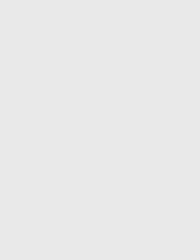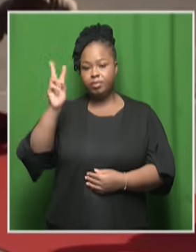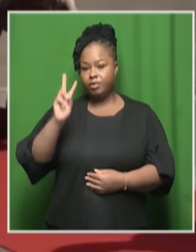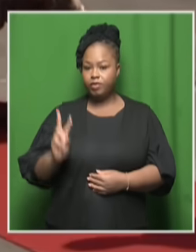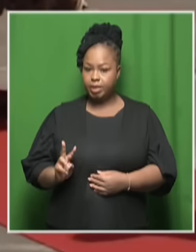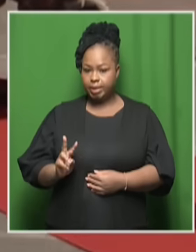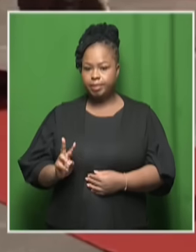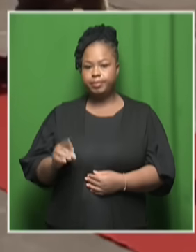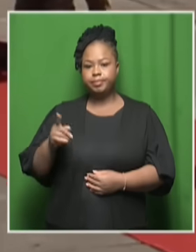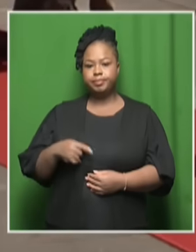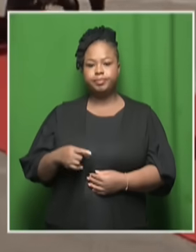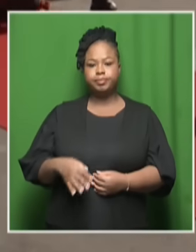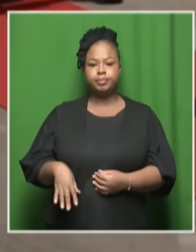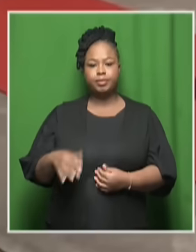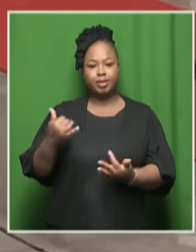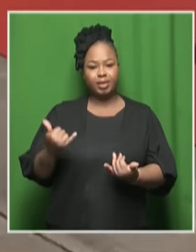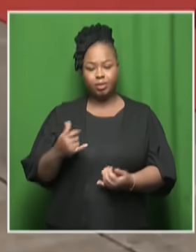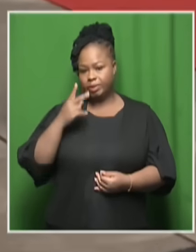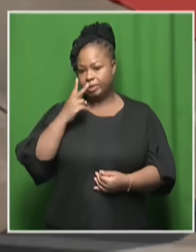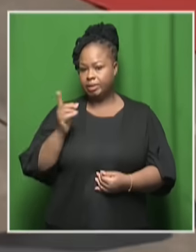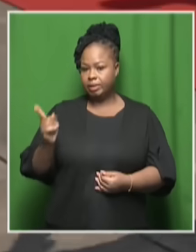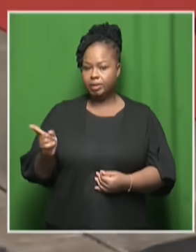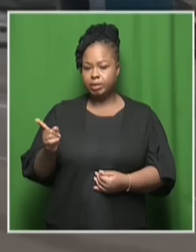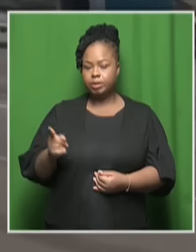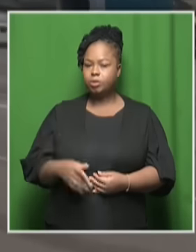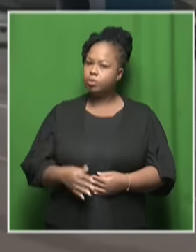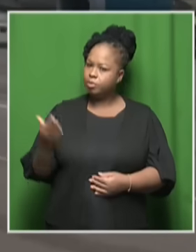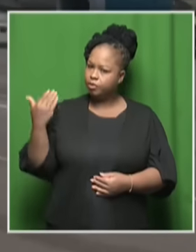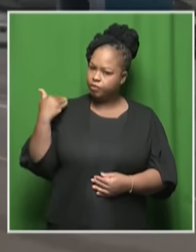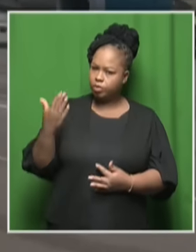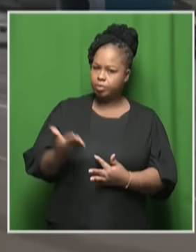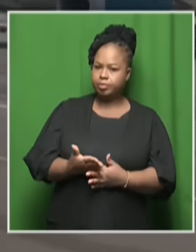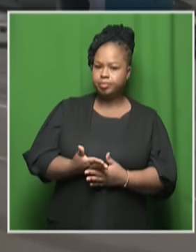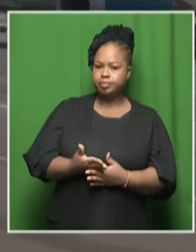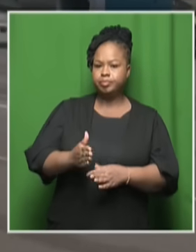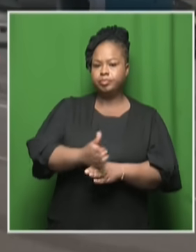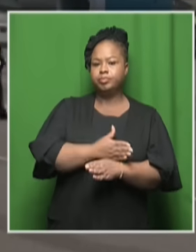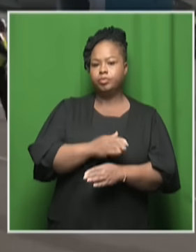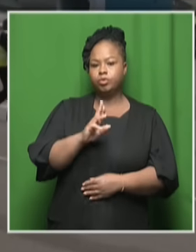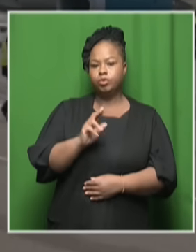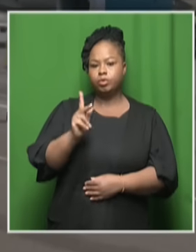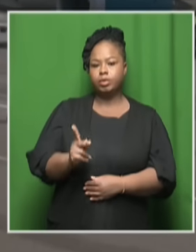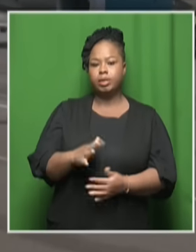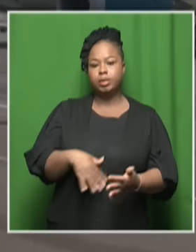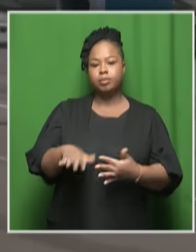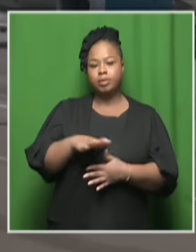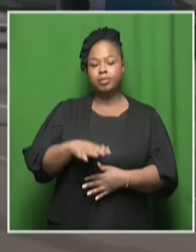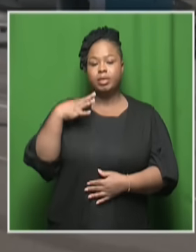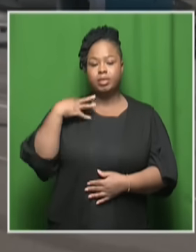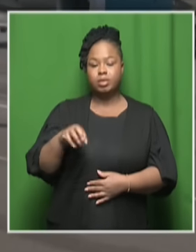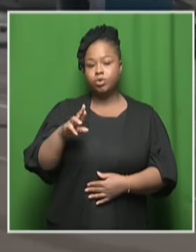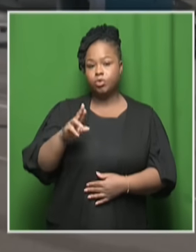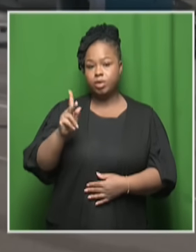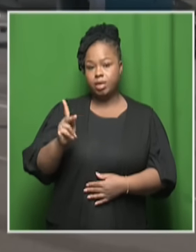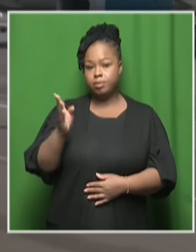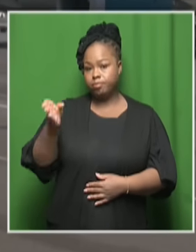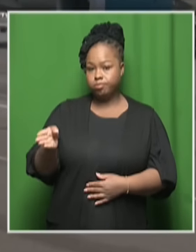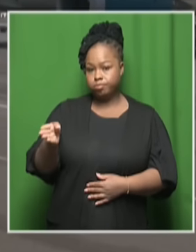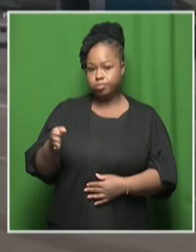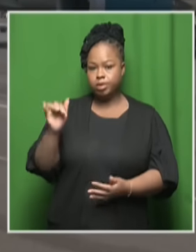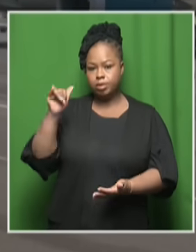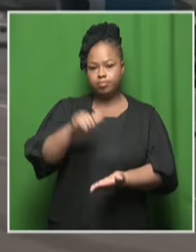Prime Minister arriving. Well, we can see now that the aircraft, you saw it before the break, of the UK Prime Minister has touched down in South